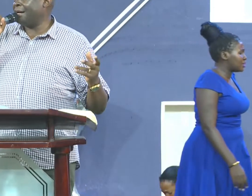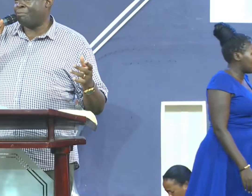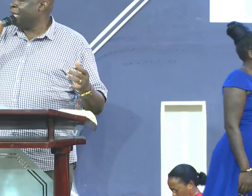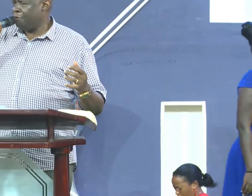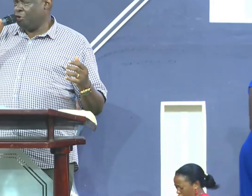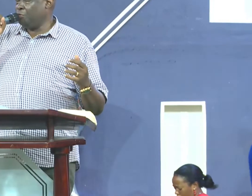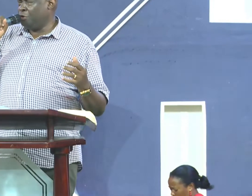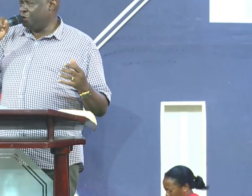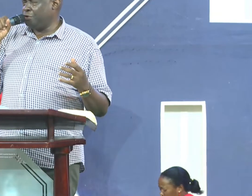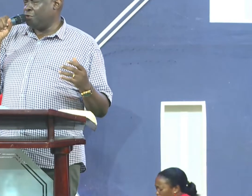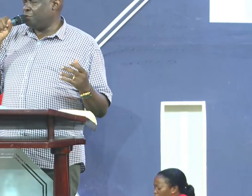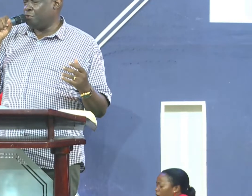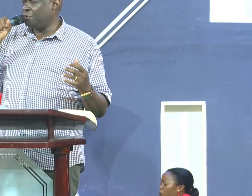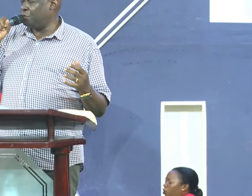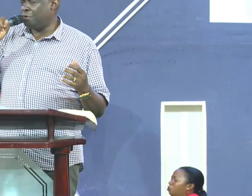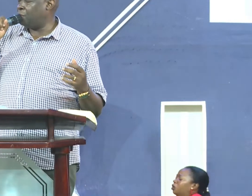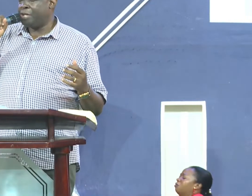mukama mu mwoyo